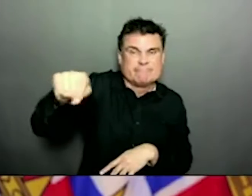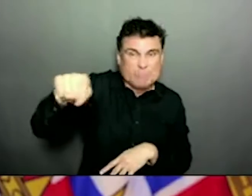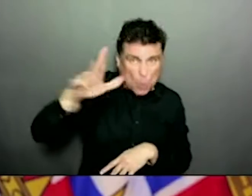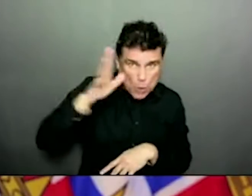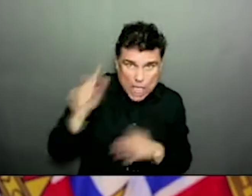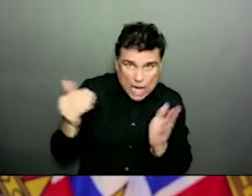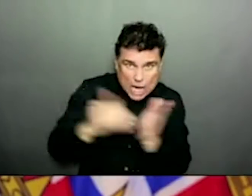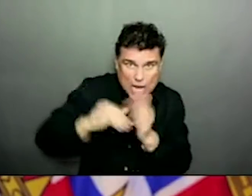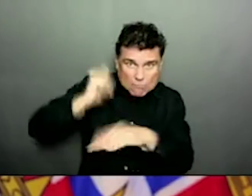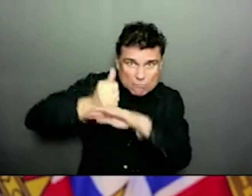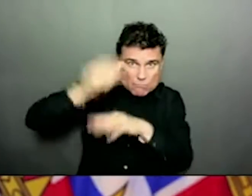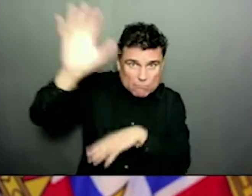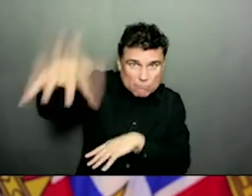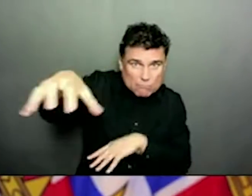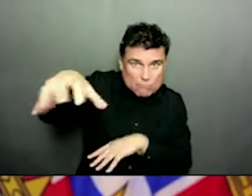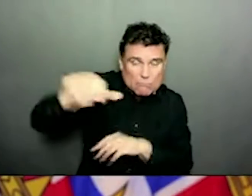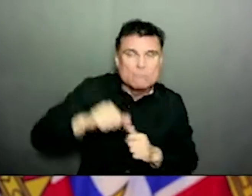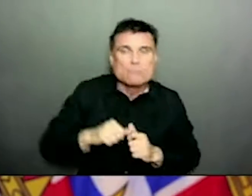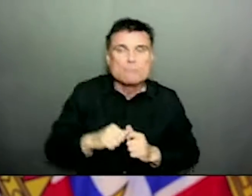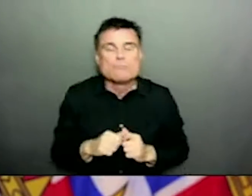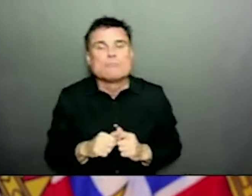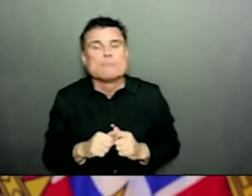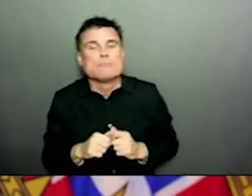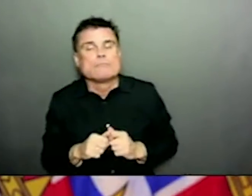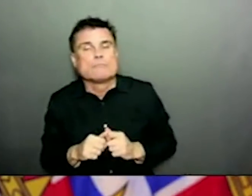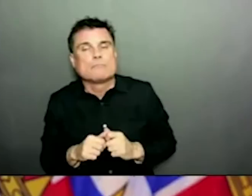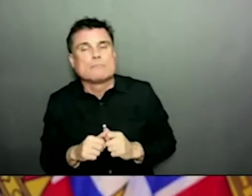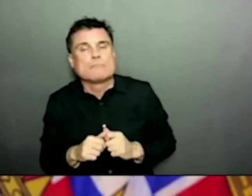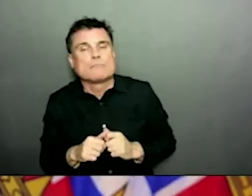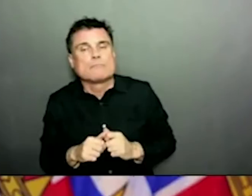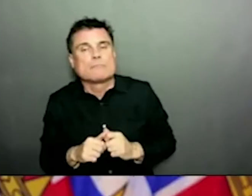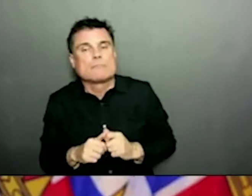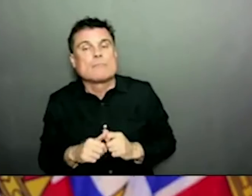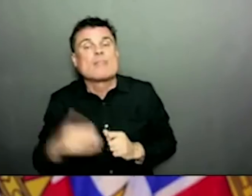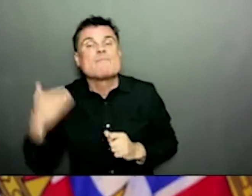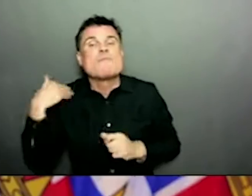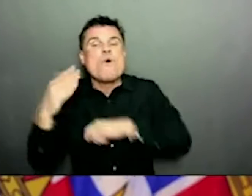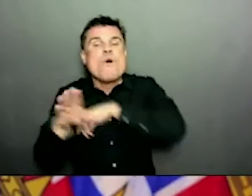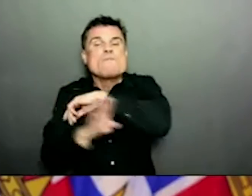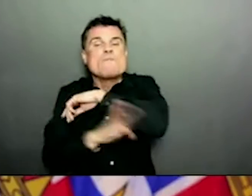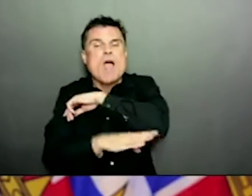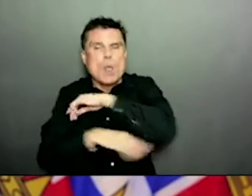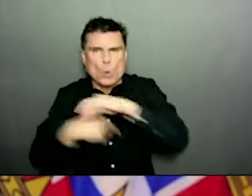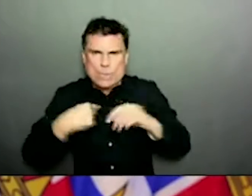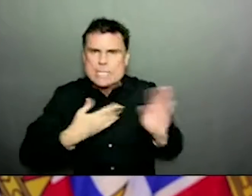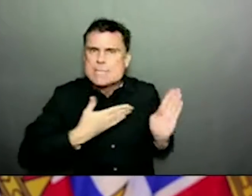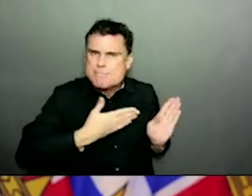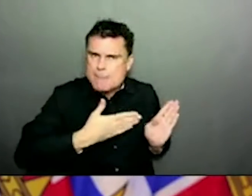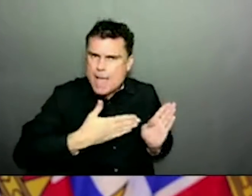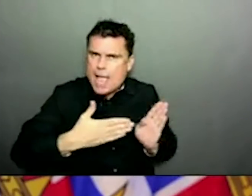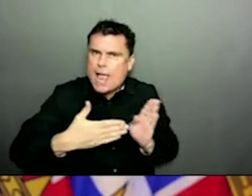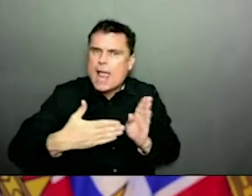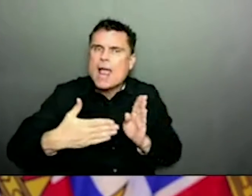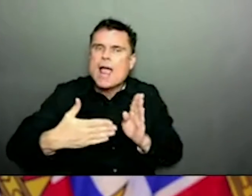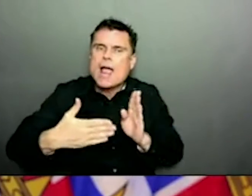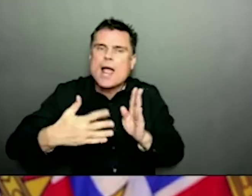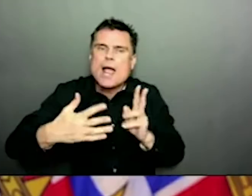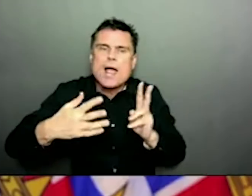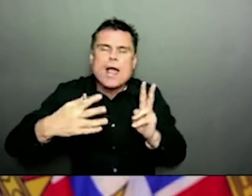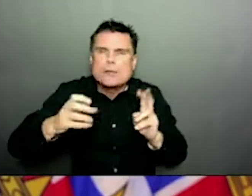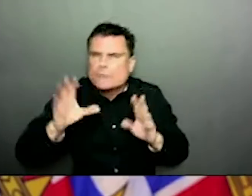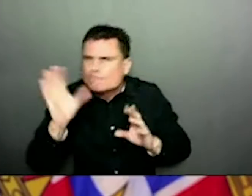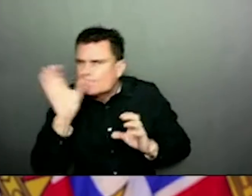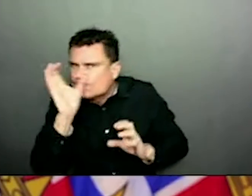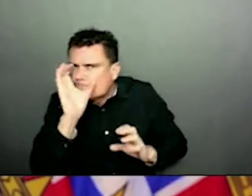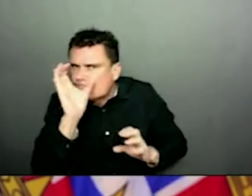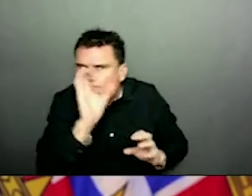would respond to the second wave of the pandemic, and it did include, of course, still the potential for